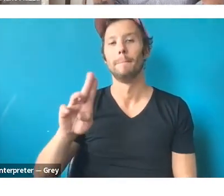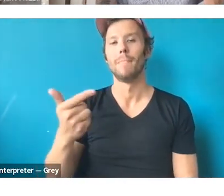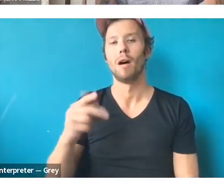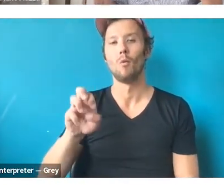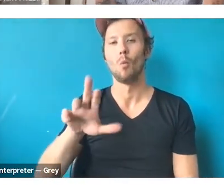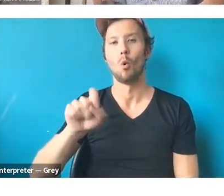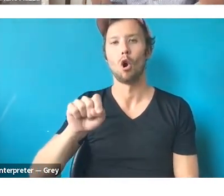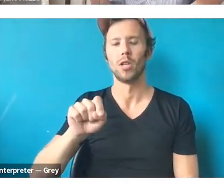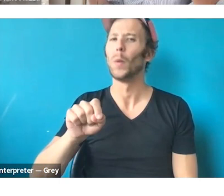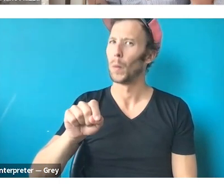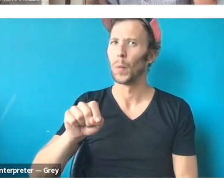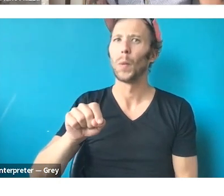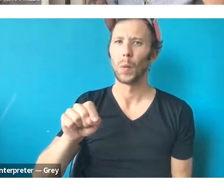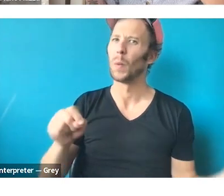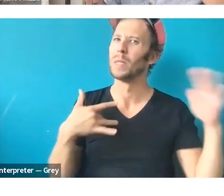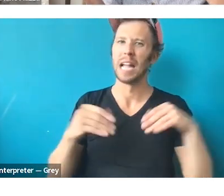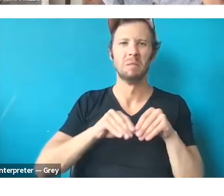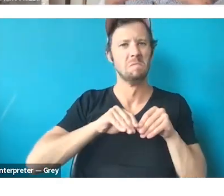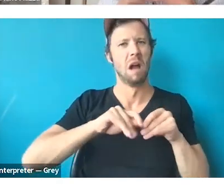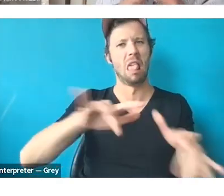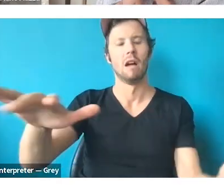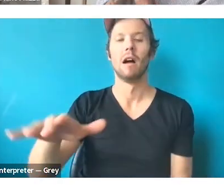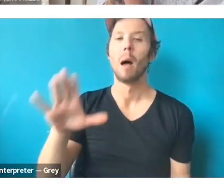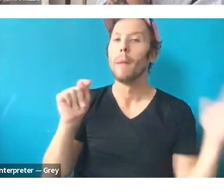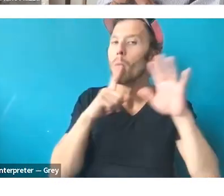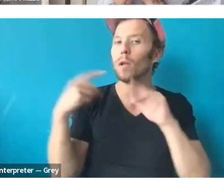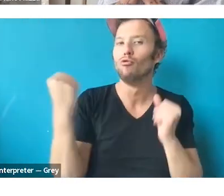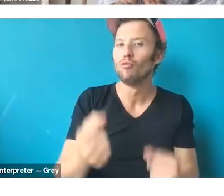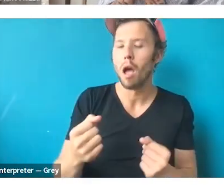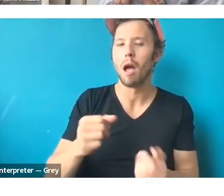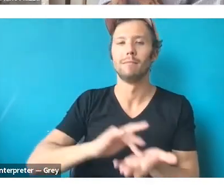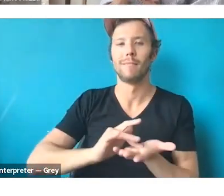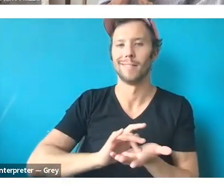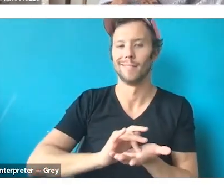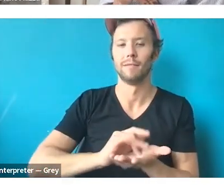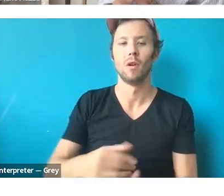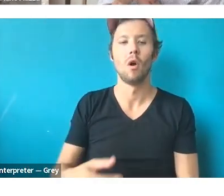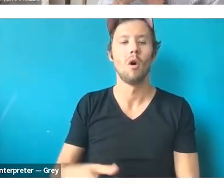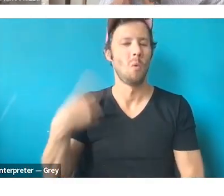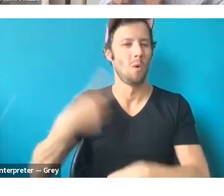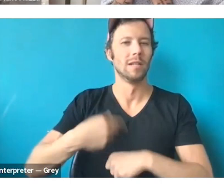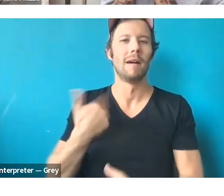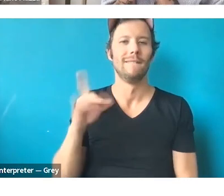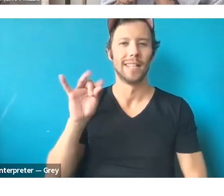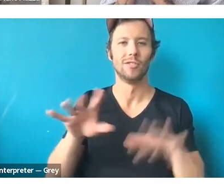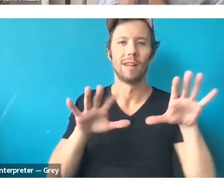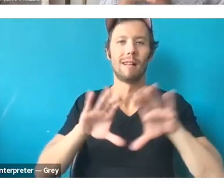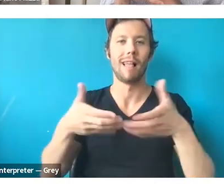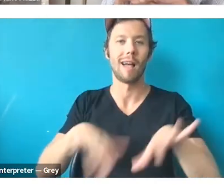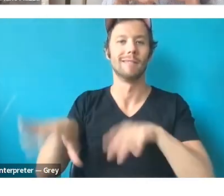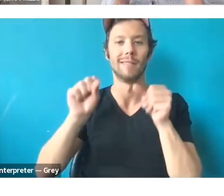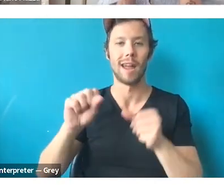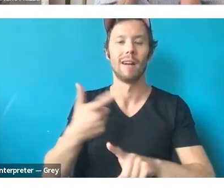very potent herbal medicine. And I once took an herbalism class from the people who run a course